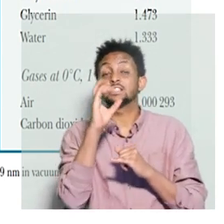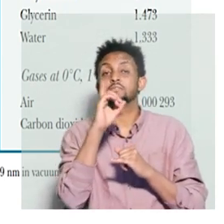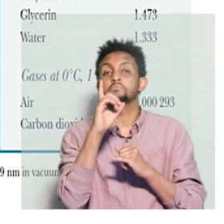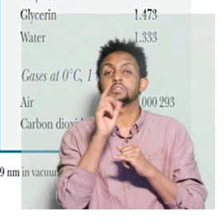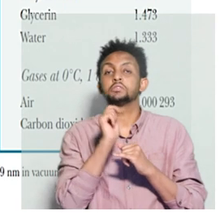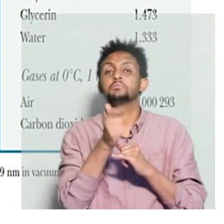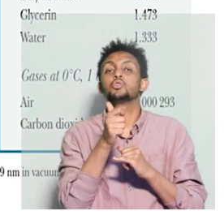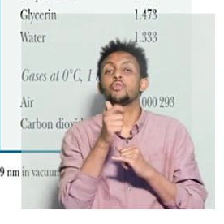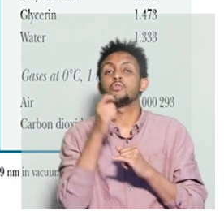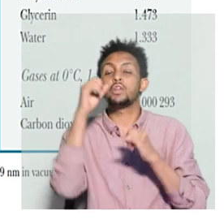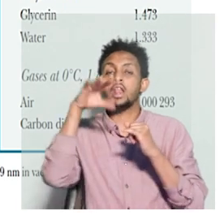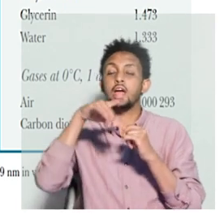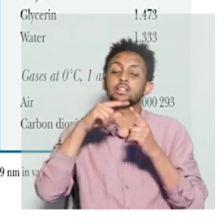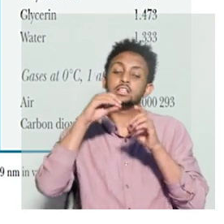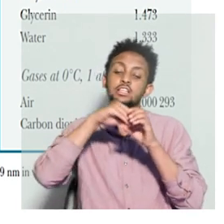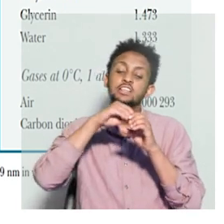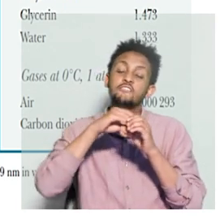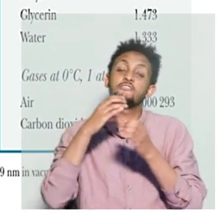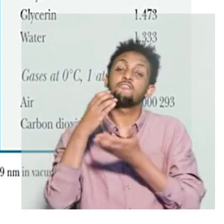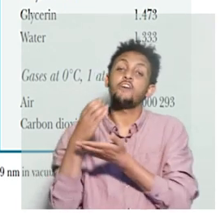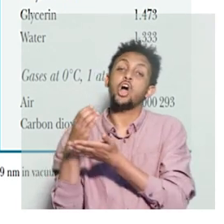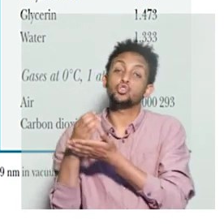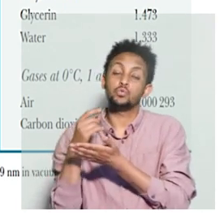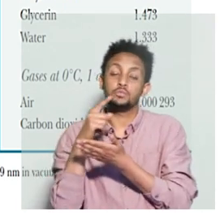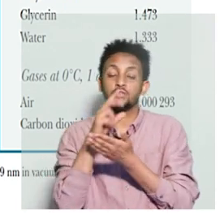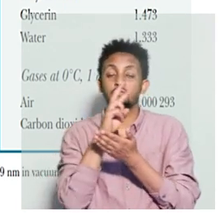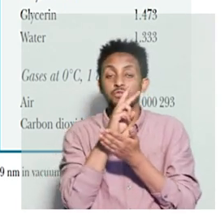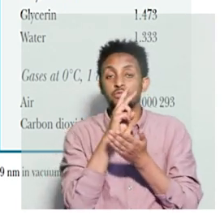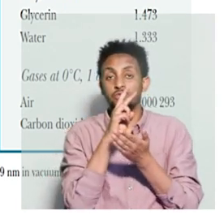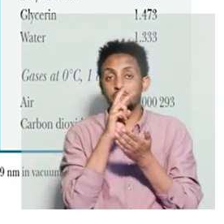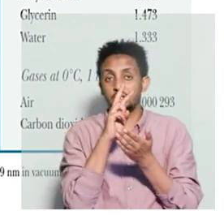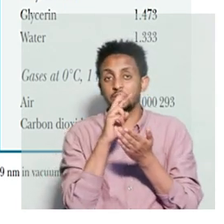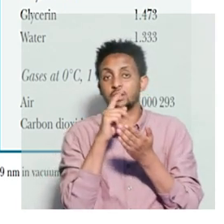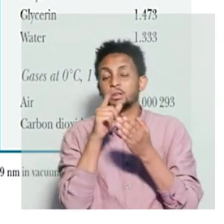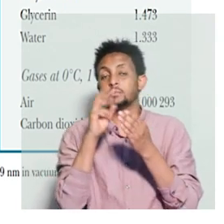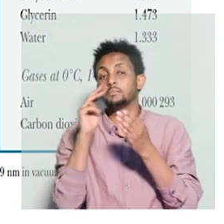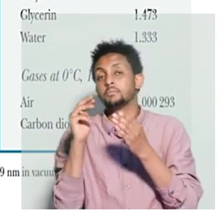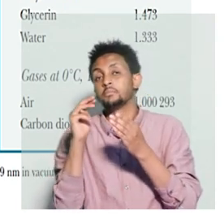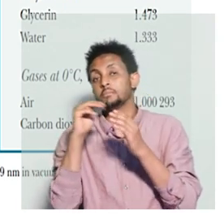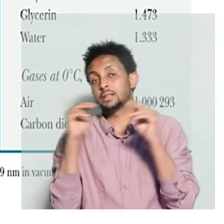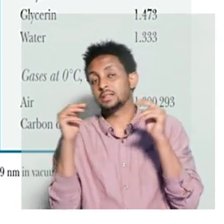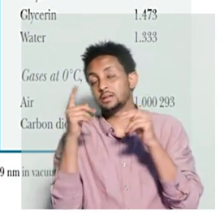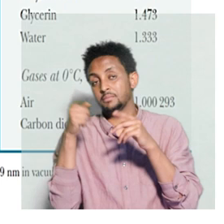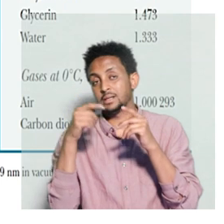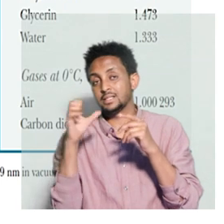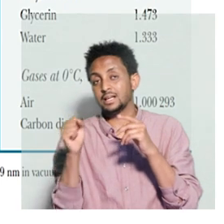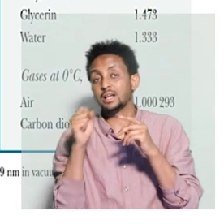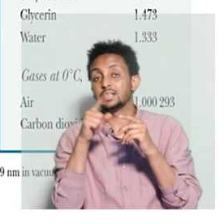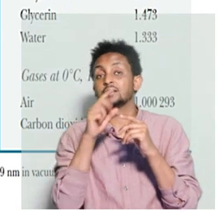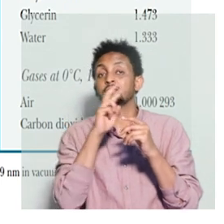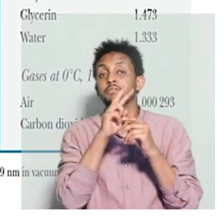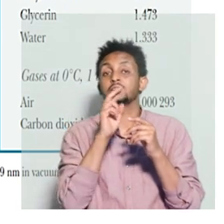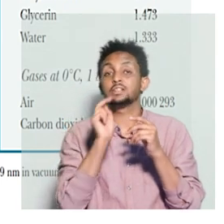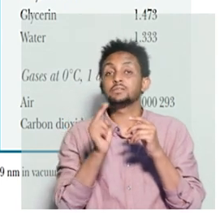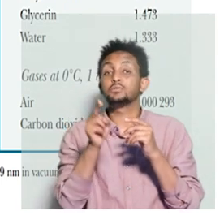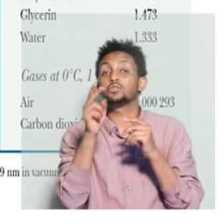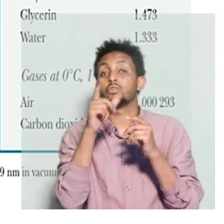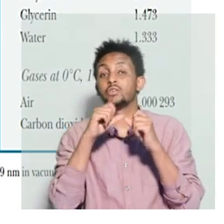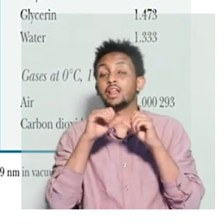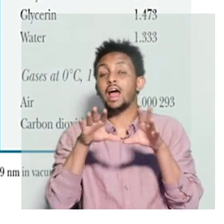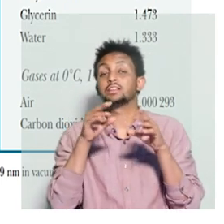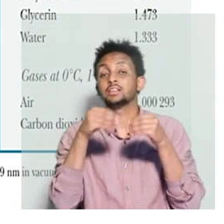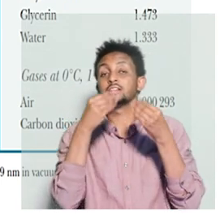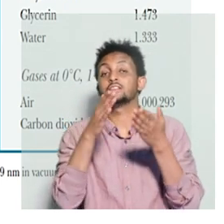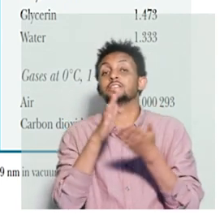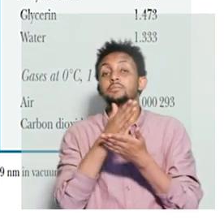the speed of light in vacuum, and it's 3 × 10⁸ meter per second. And V is the speed of light in a